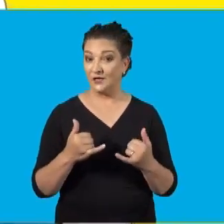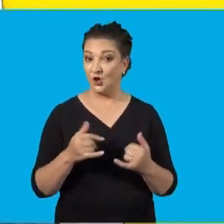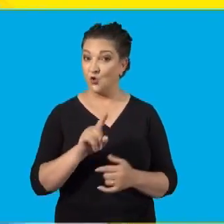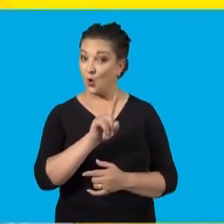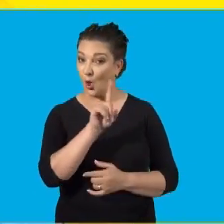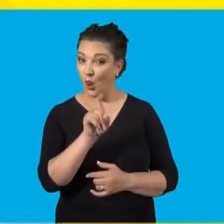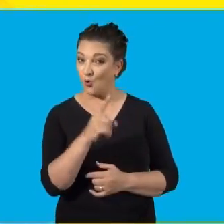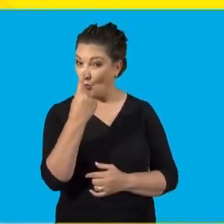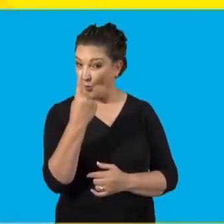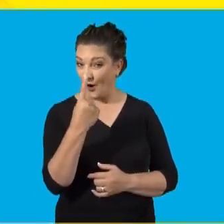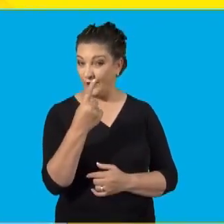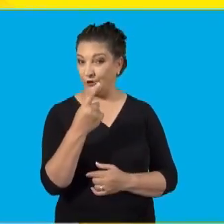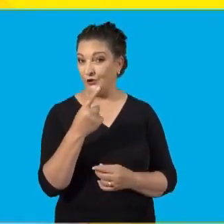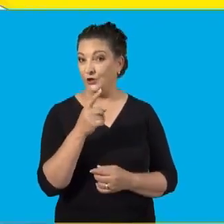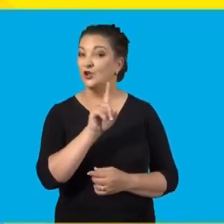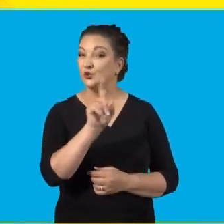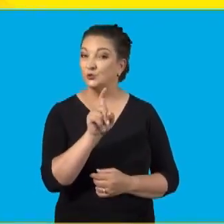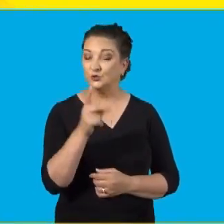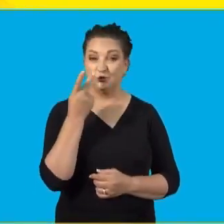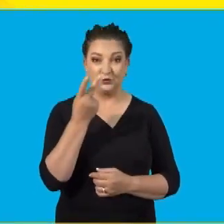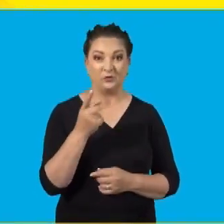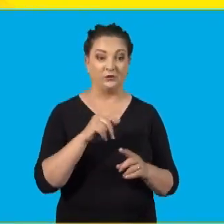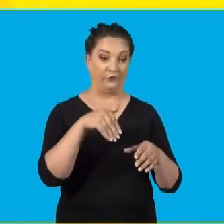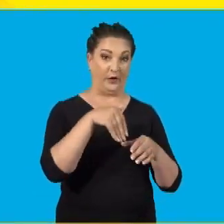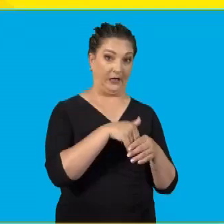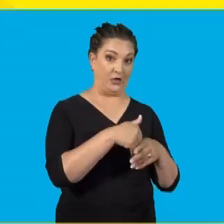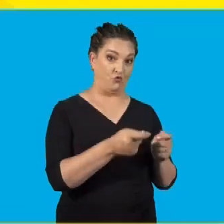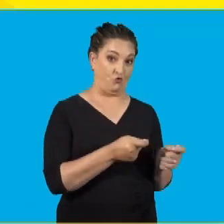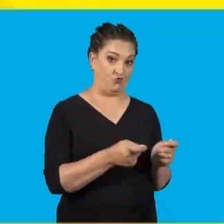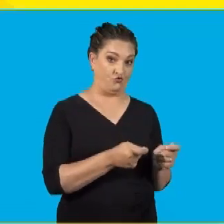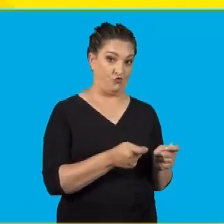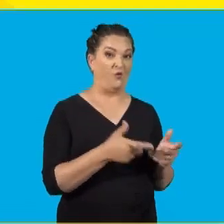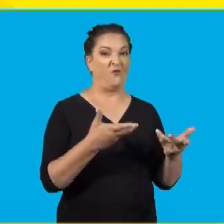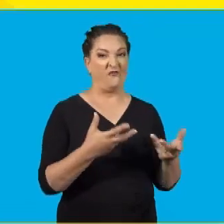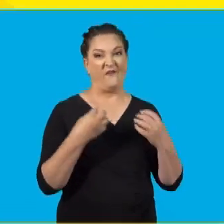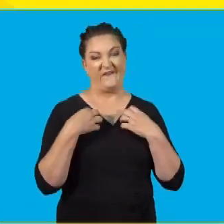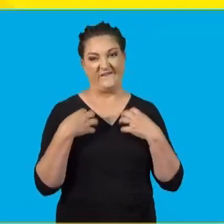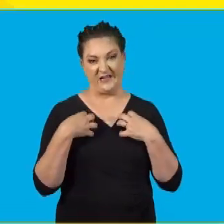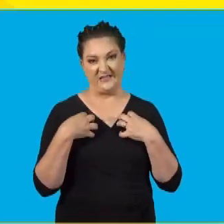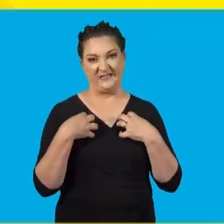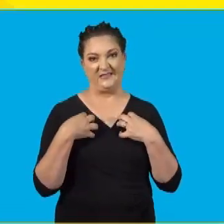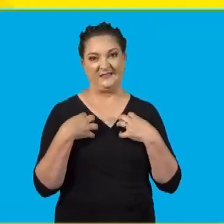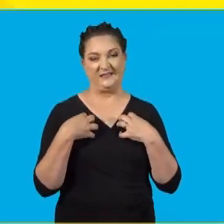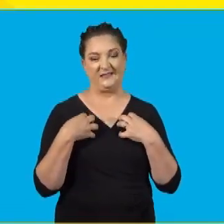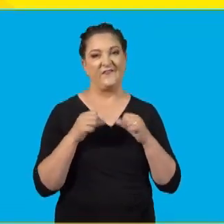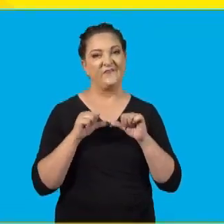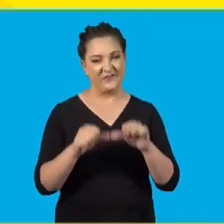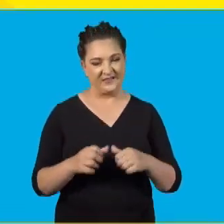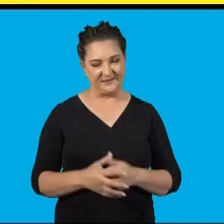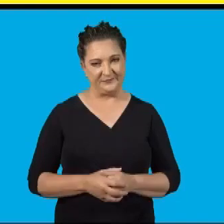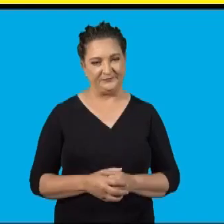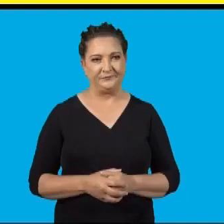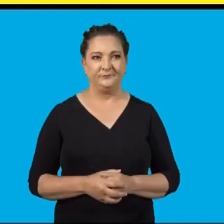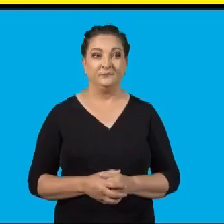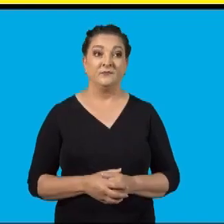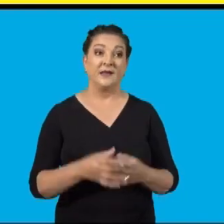right, I'm going to quickly look at one question that has to do with internal control over fixed assets.